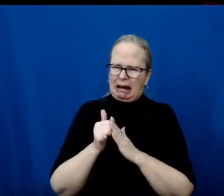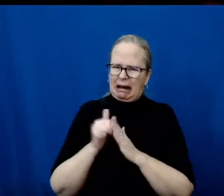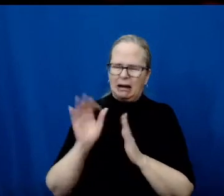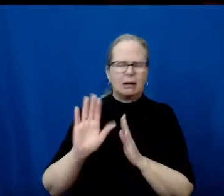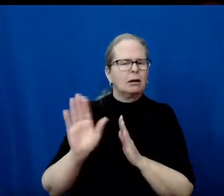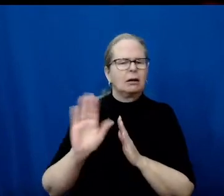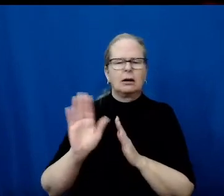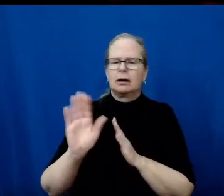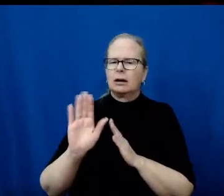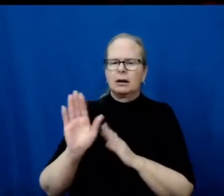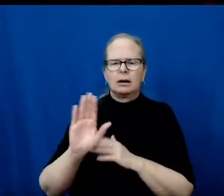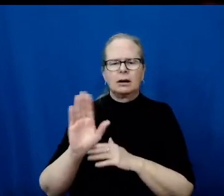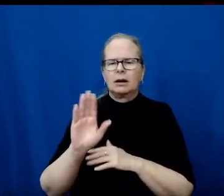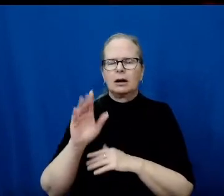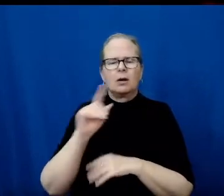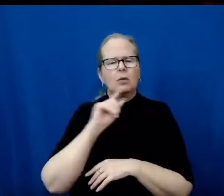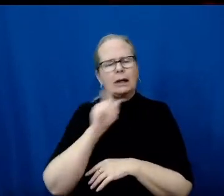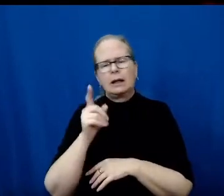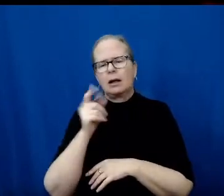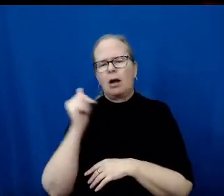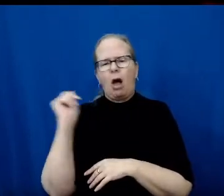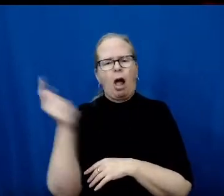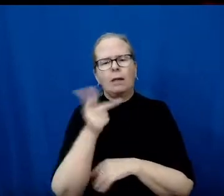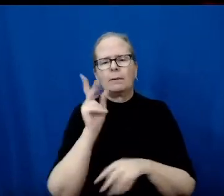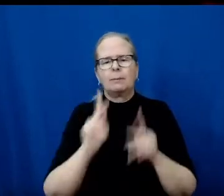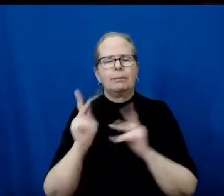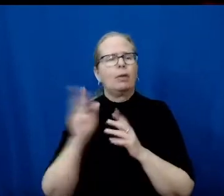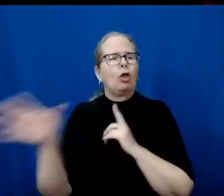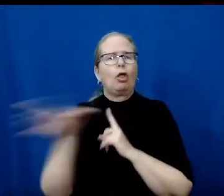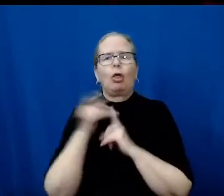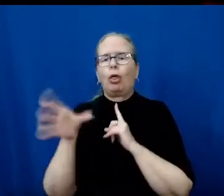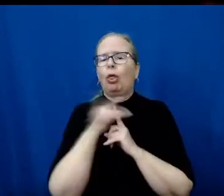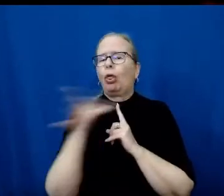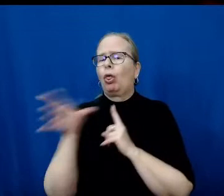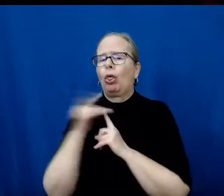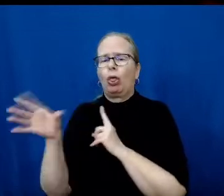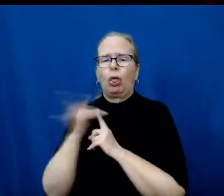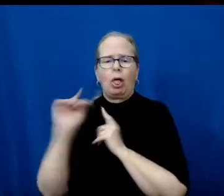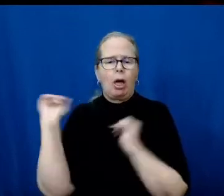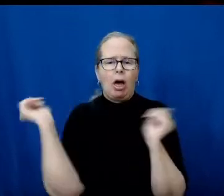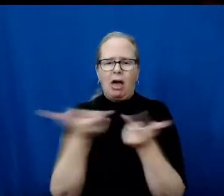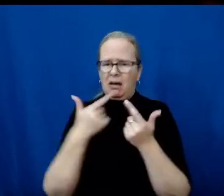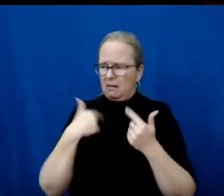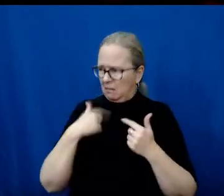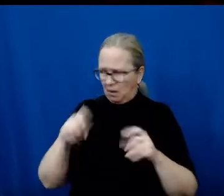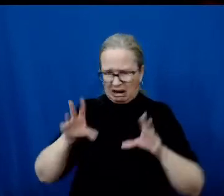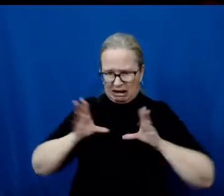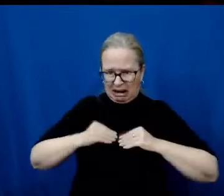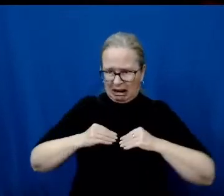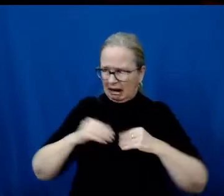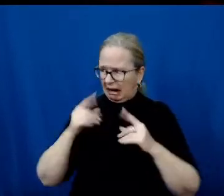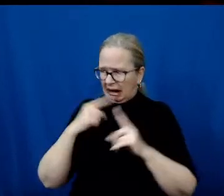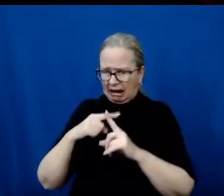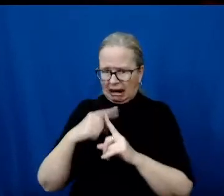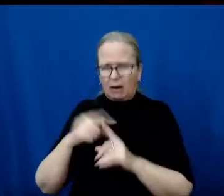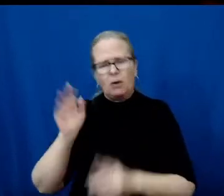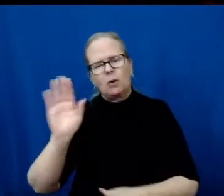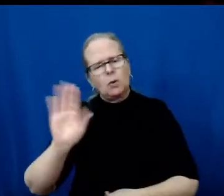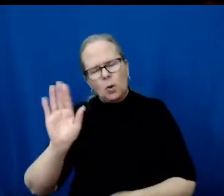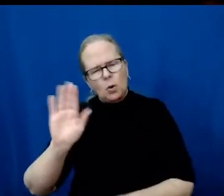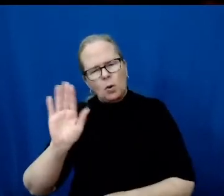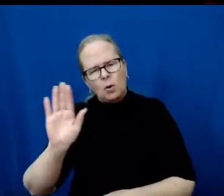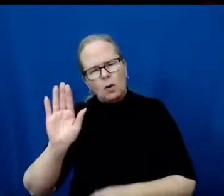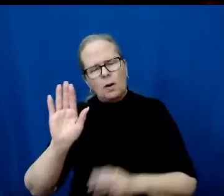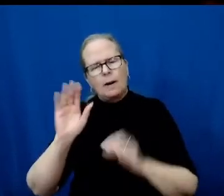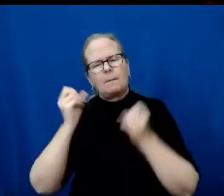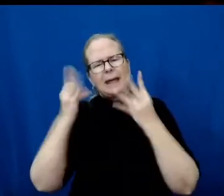think a lot of it comes from the idea that a lot of people don't know that you are breathing it in because someone has